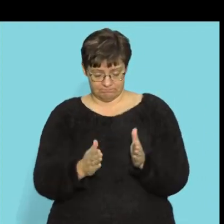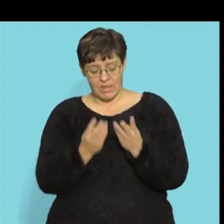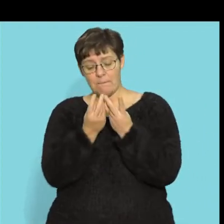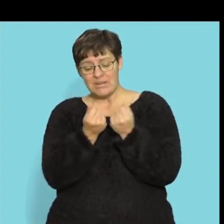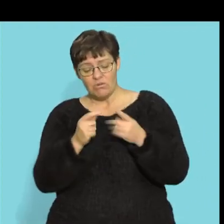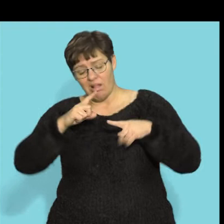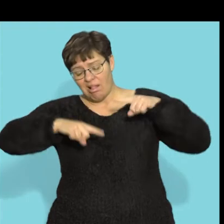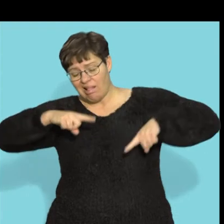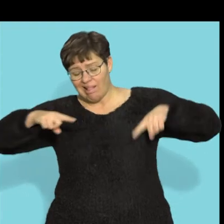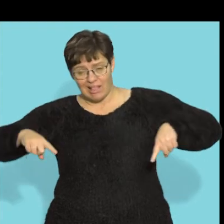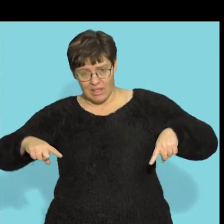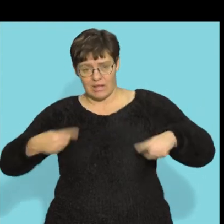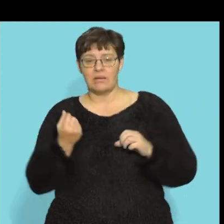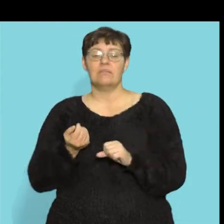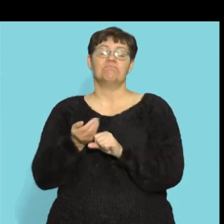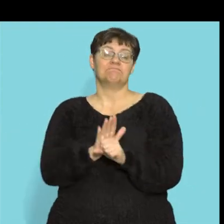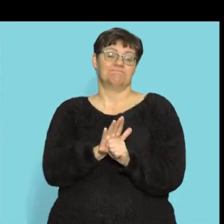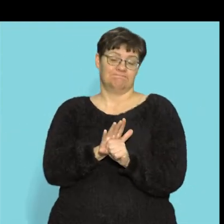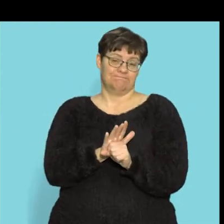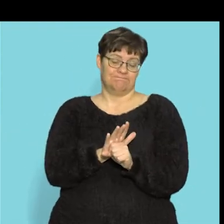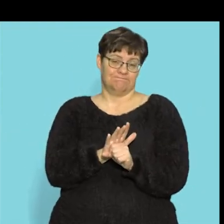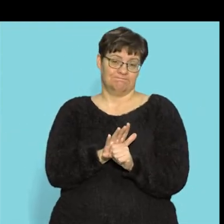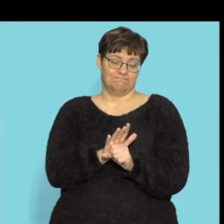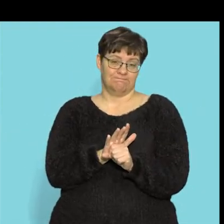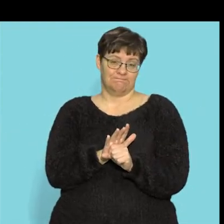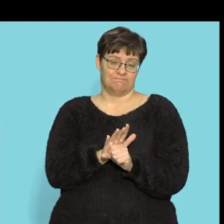different types of materials actually affect